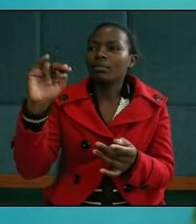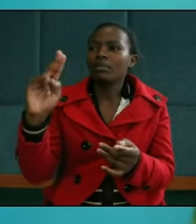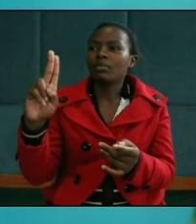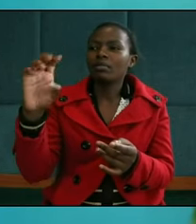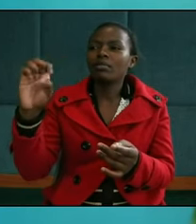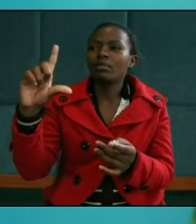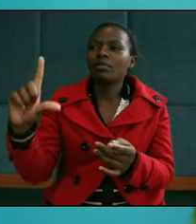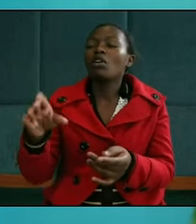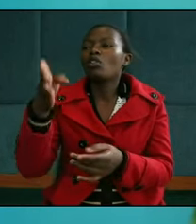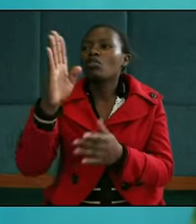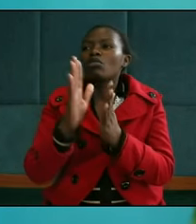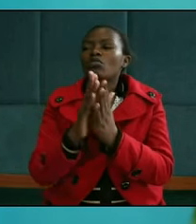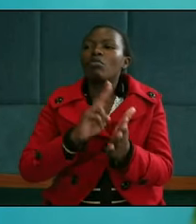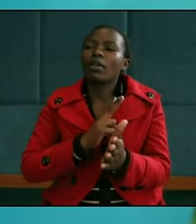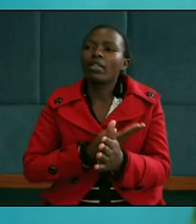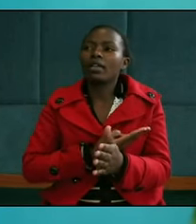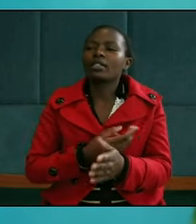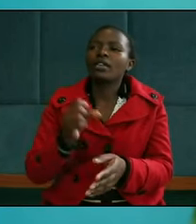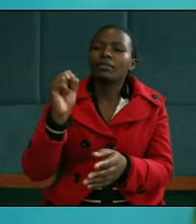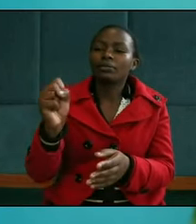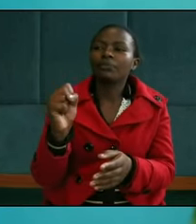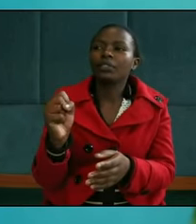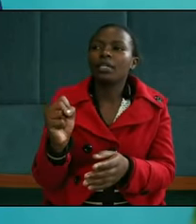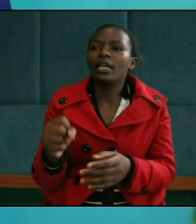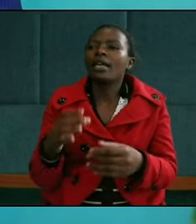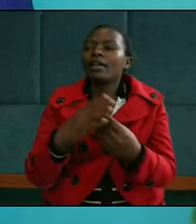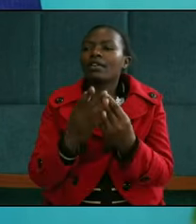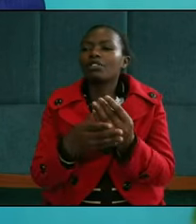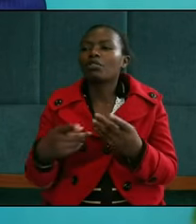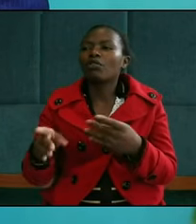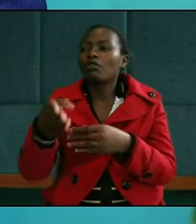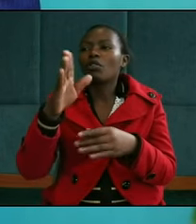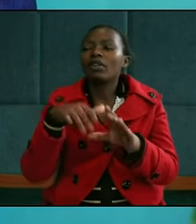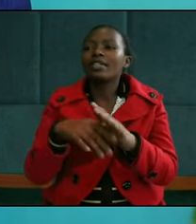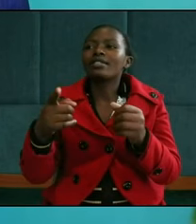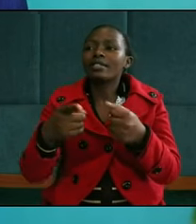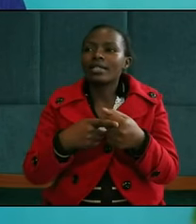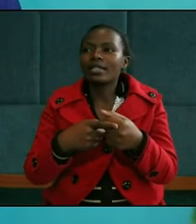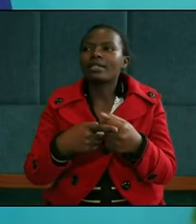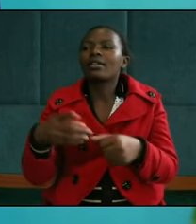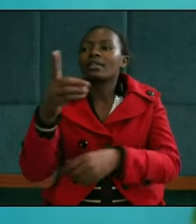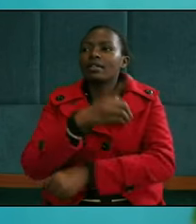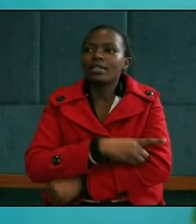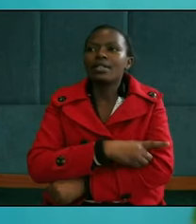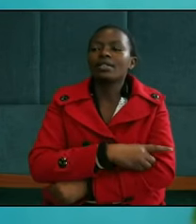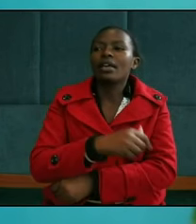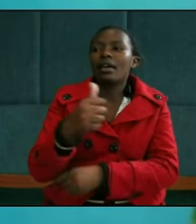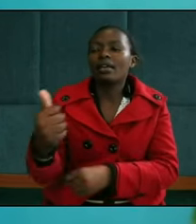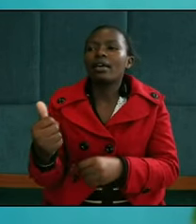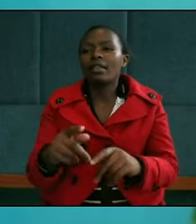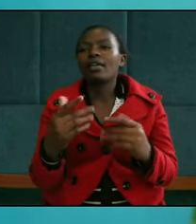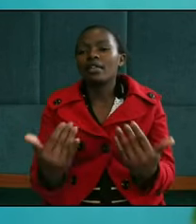is the creation of the world in six literal days, and the other teachings that are meant to prepare us for translation from